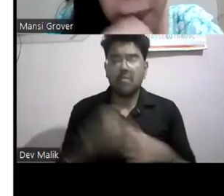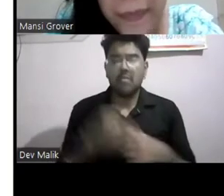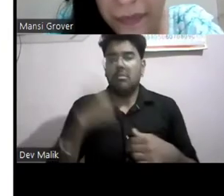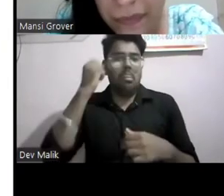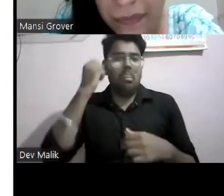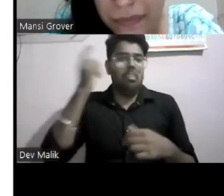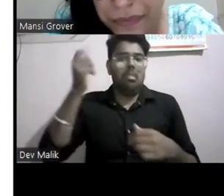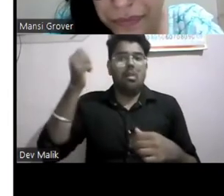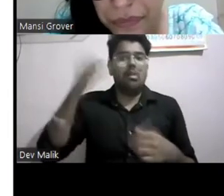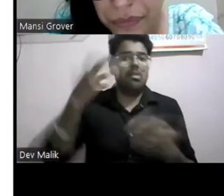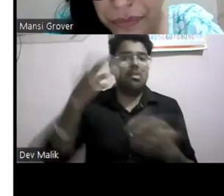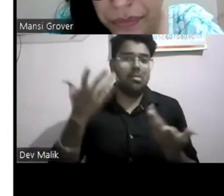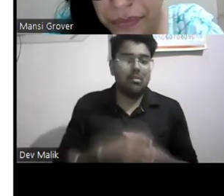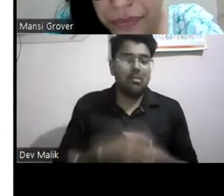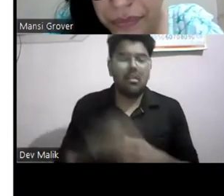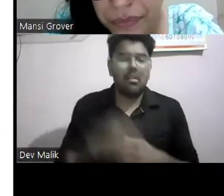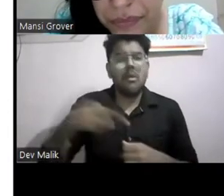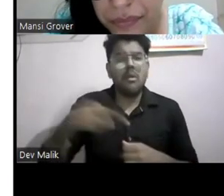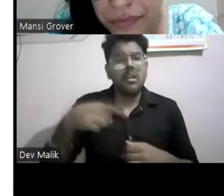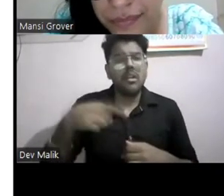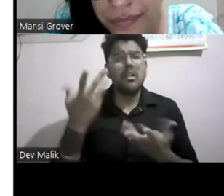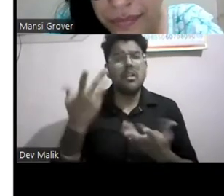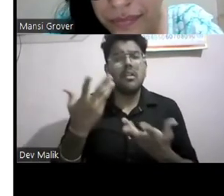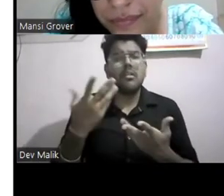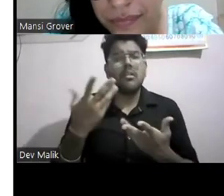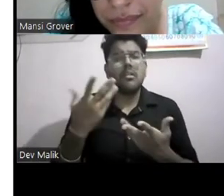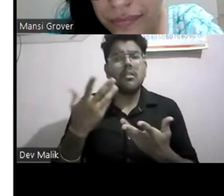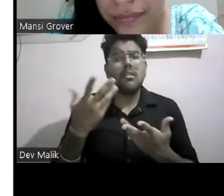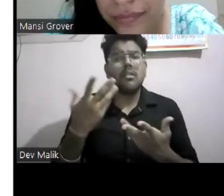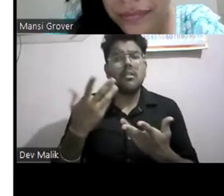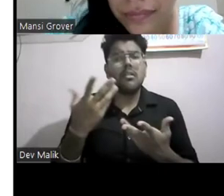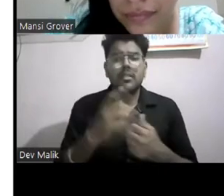know, trick or try to say again to